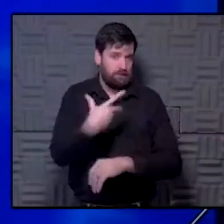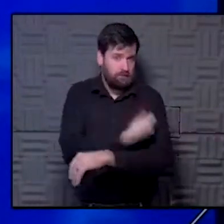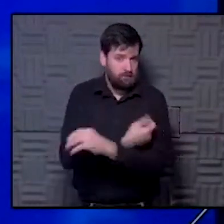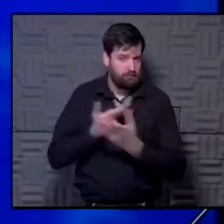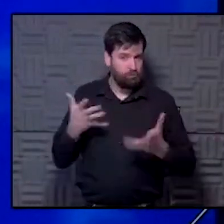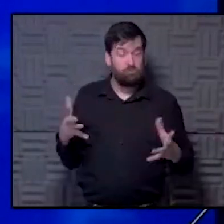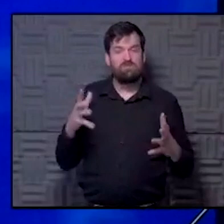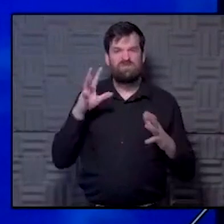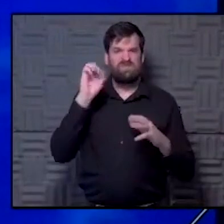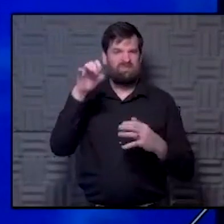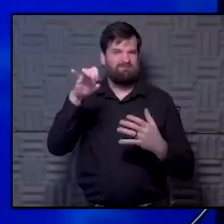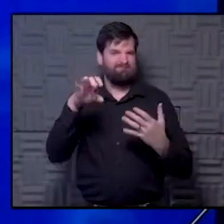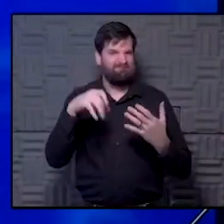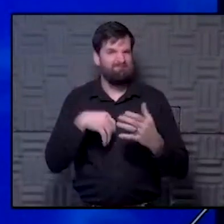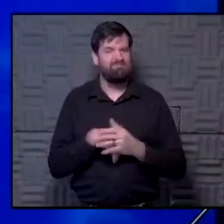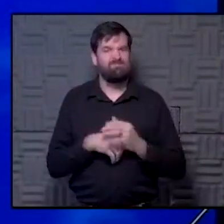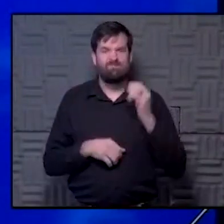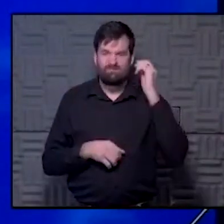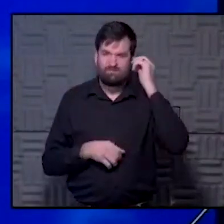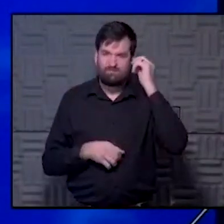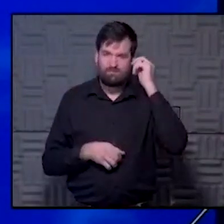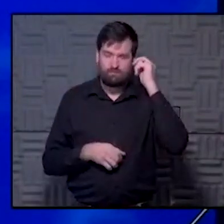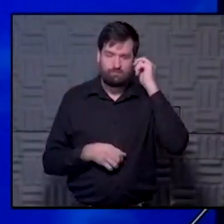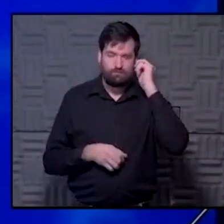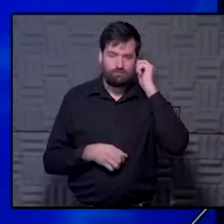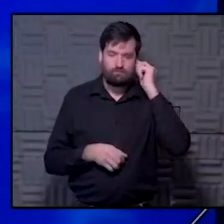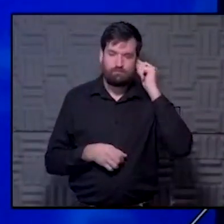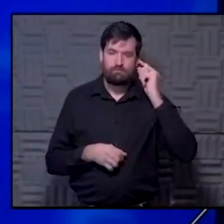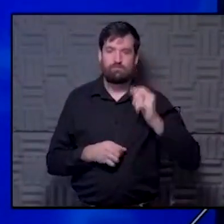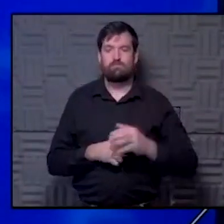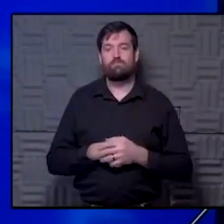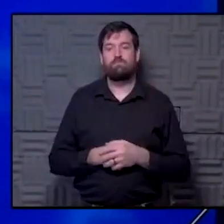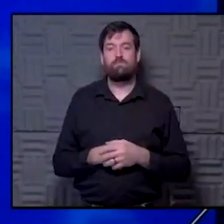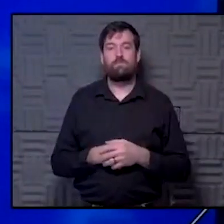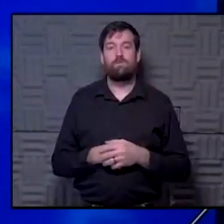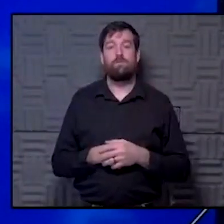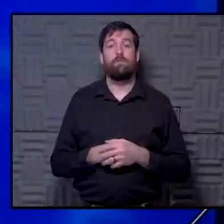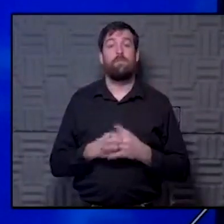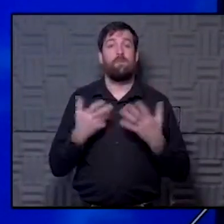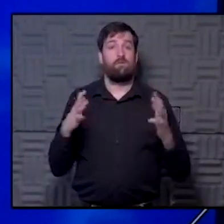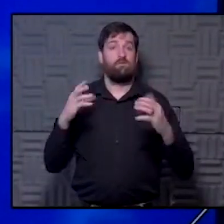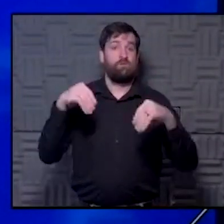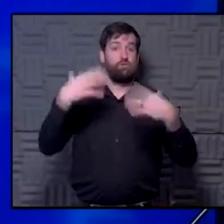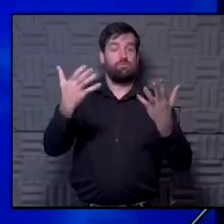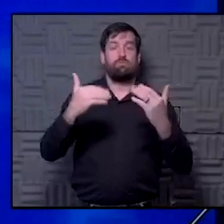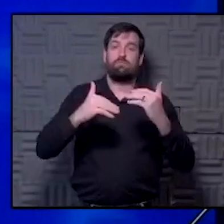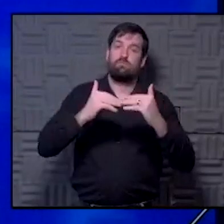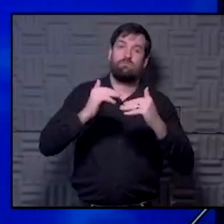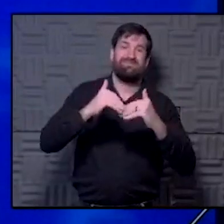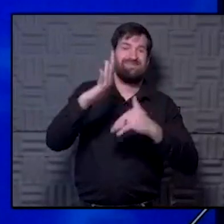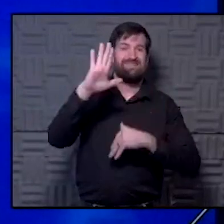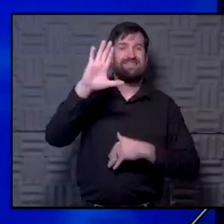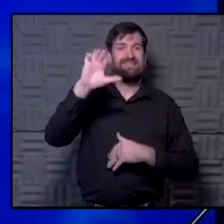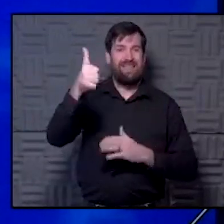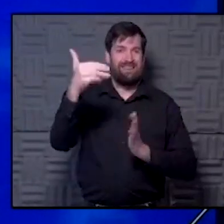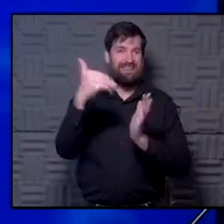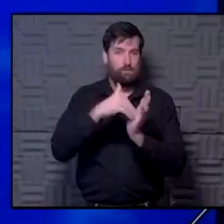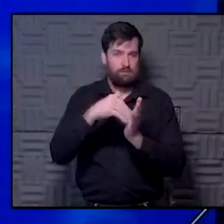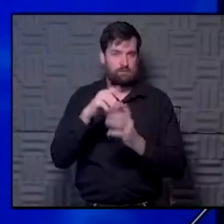And so I thought I'd give you just a little teaser, an update. So we have administered more than 10,000 doses of vaccine